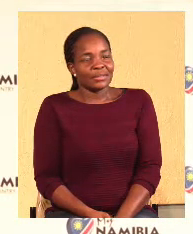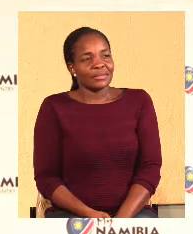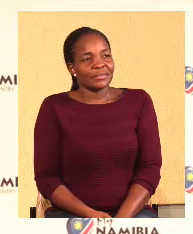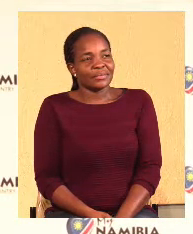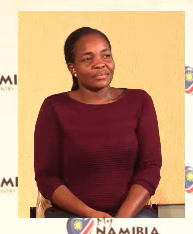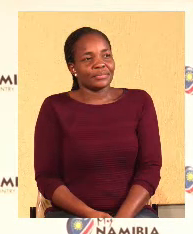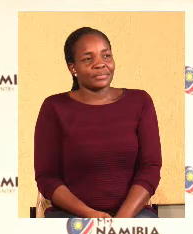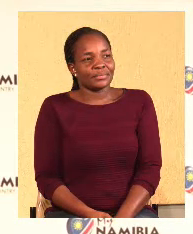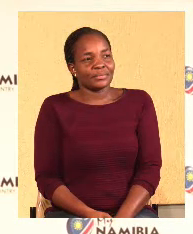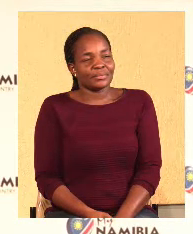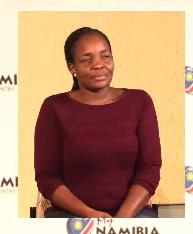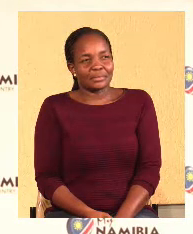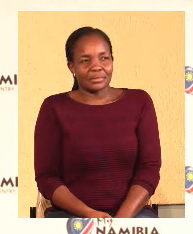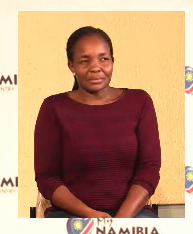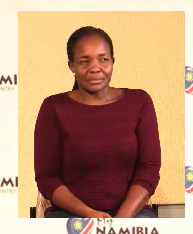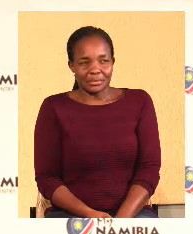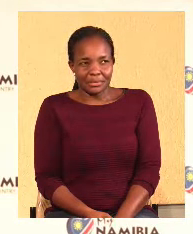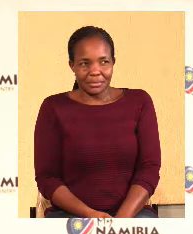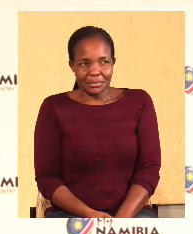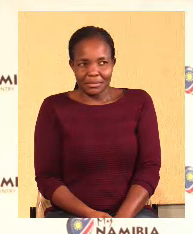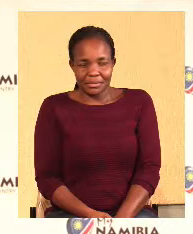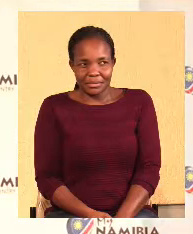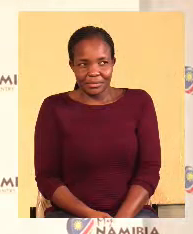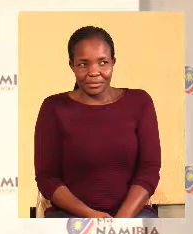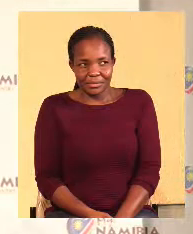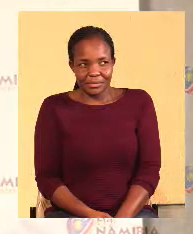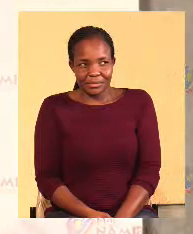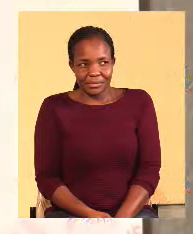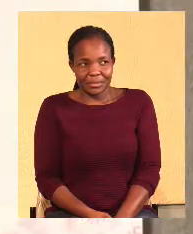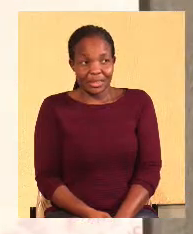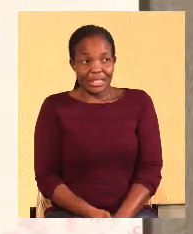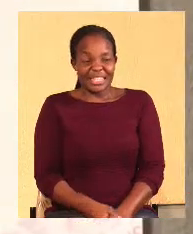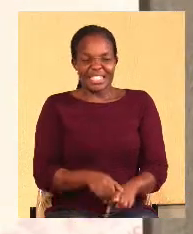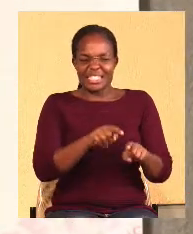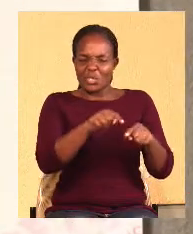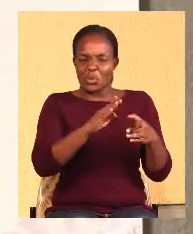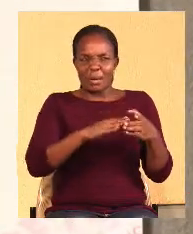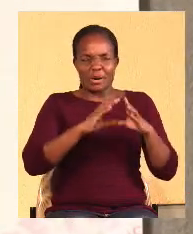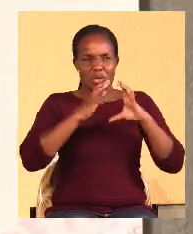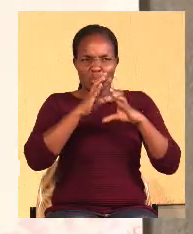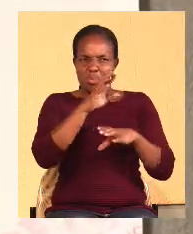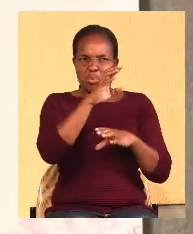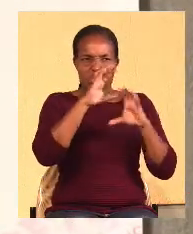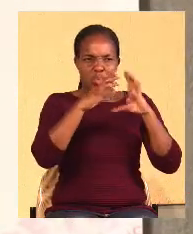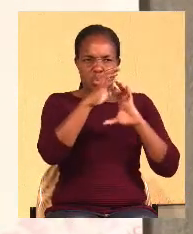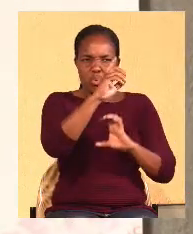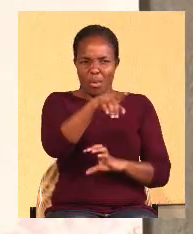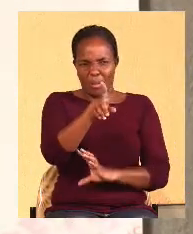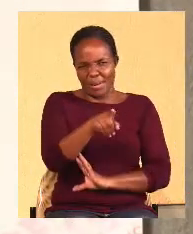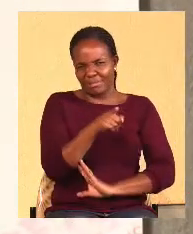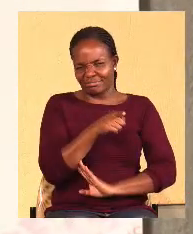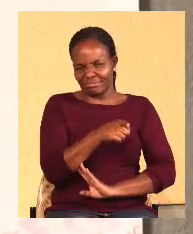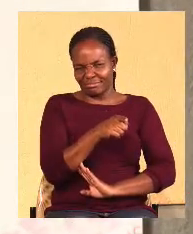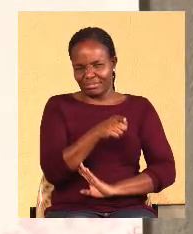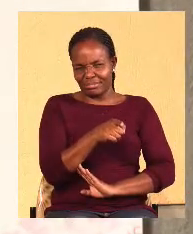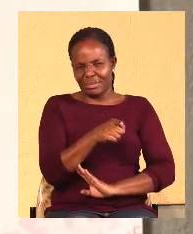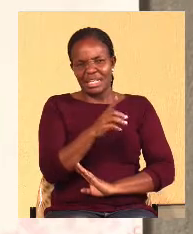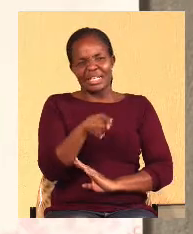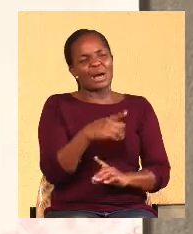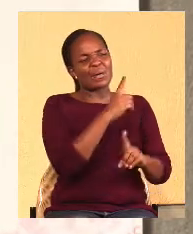was whether the criminalization of fake news doesn't serve as a smokescreen by the